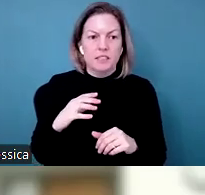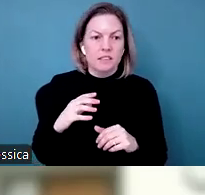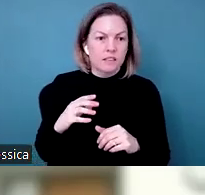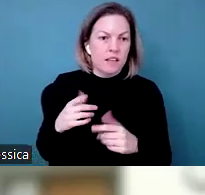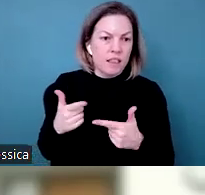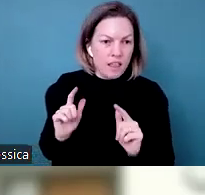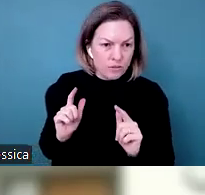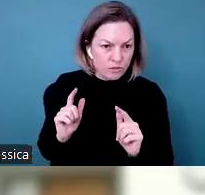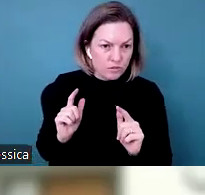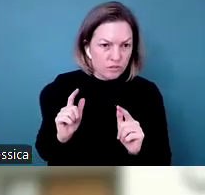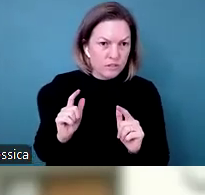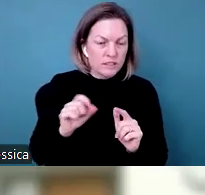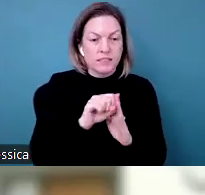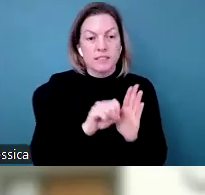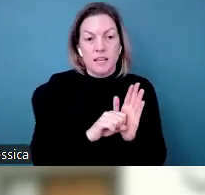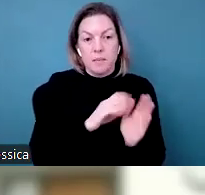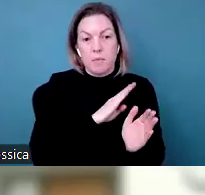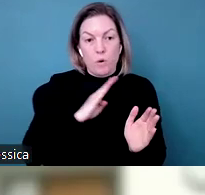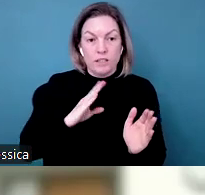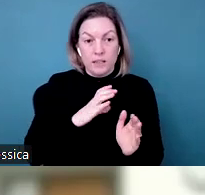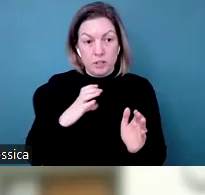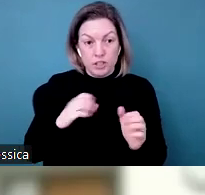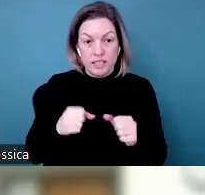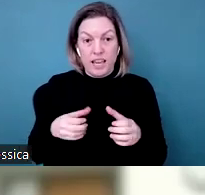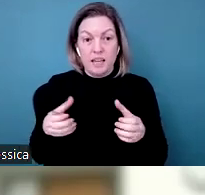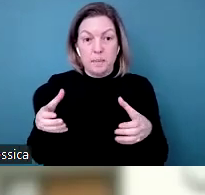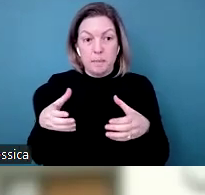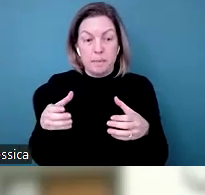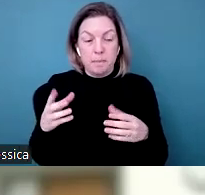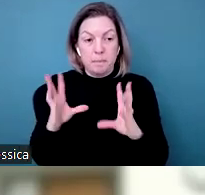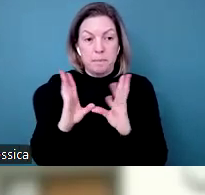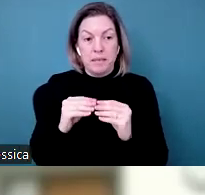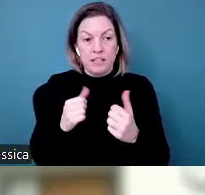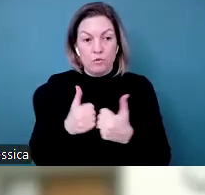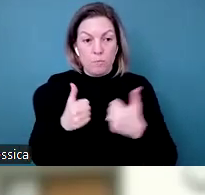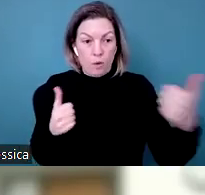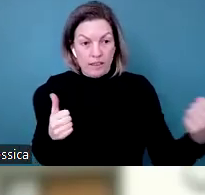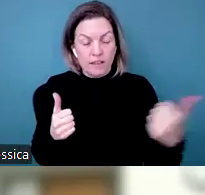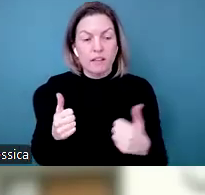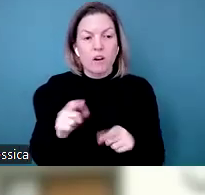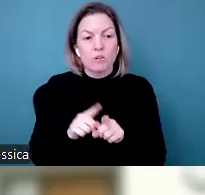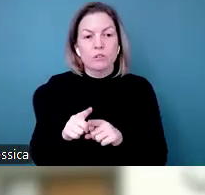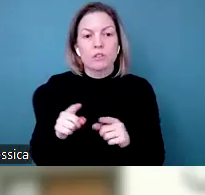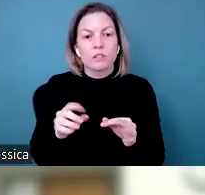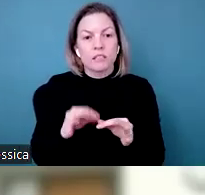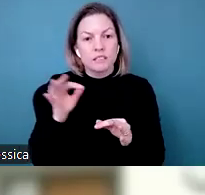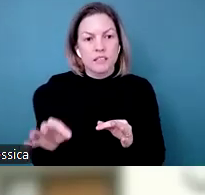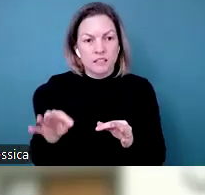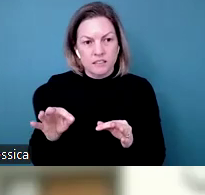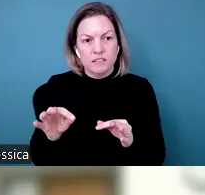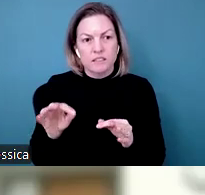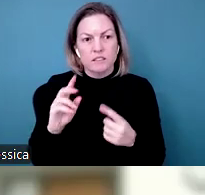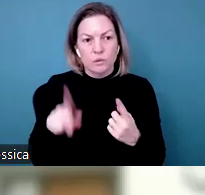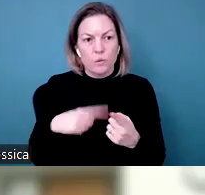and advisory committees to meet remotely. It does extend the sunset on those provisions.